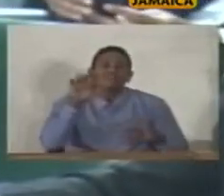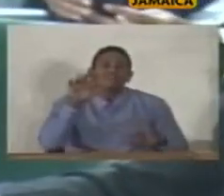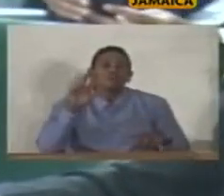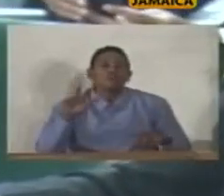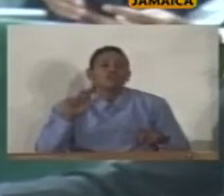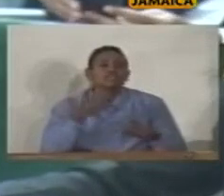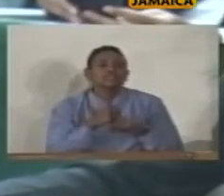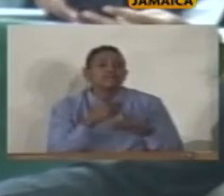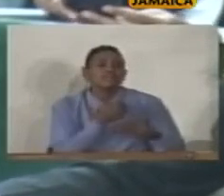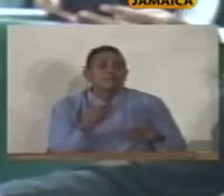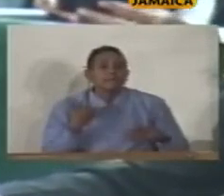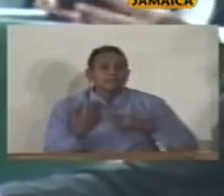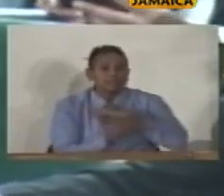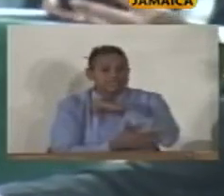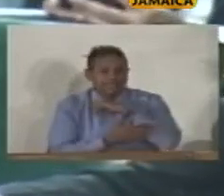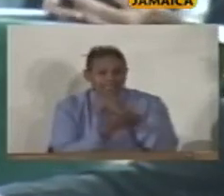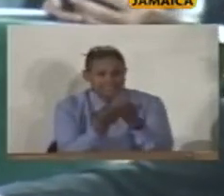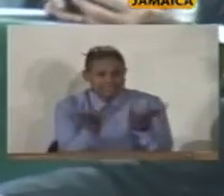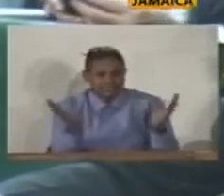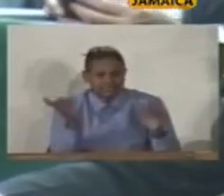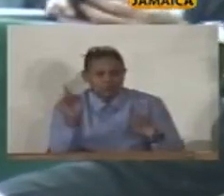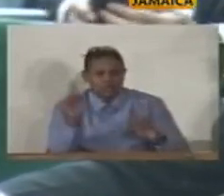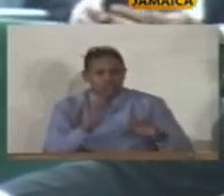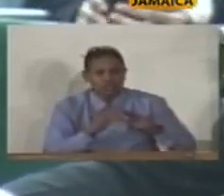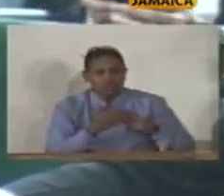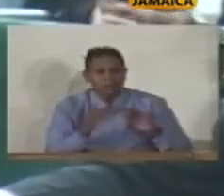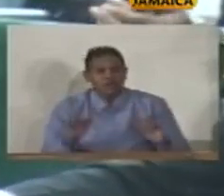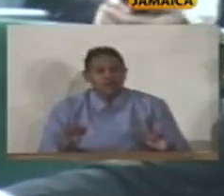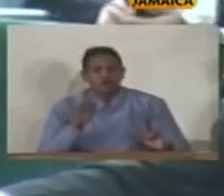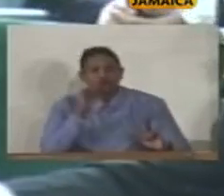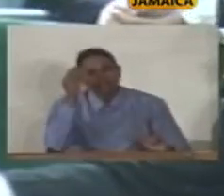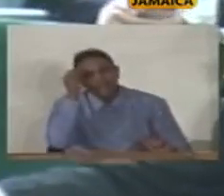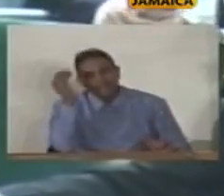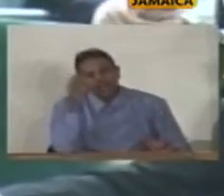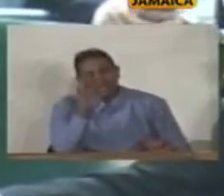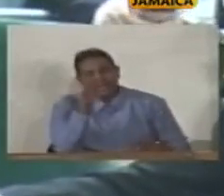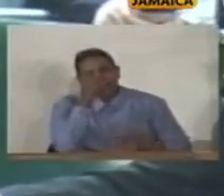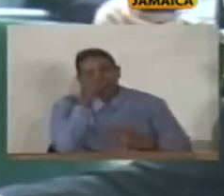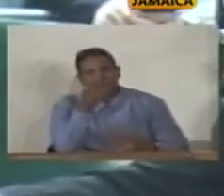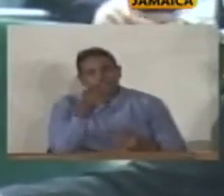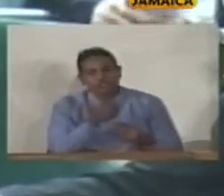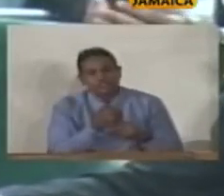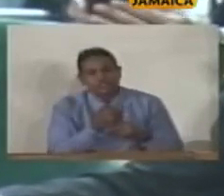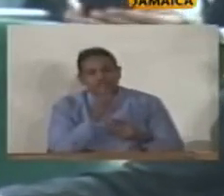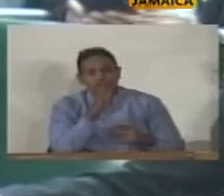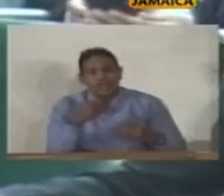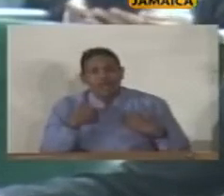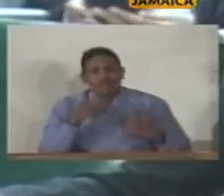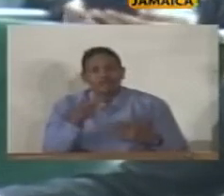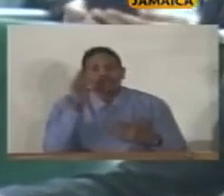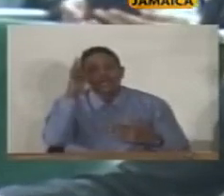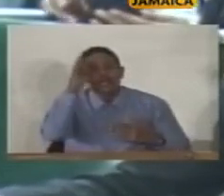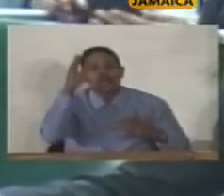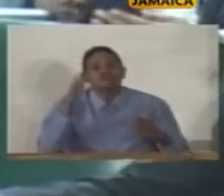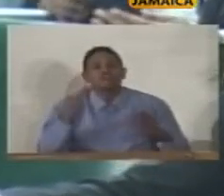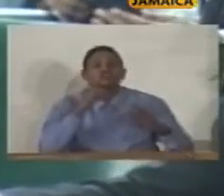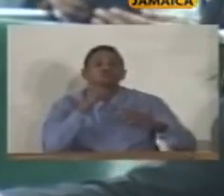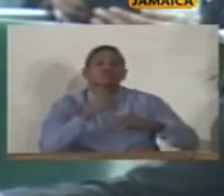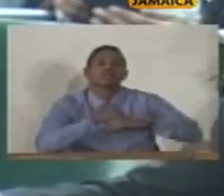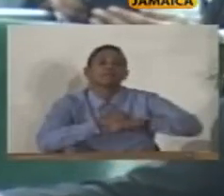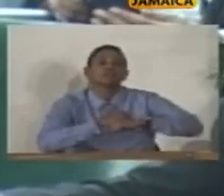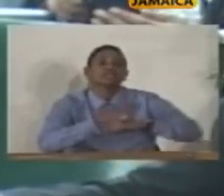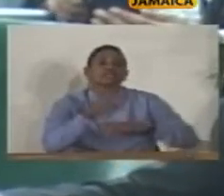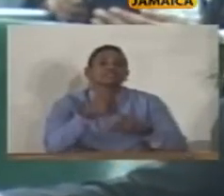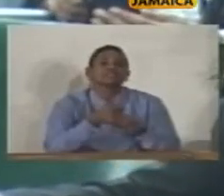153 member states where Jamaicans could indicate their interest in having their inventions protected